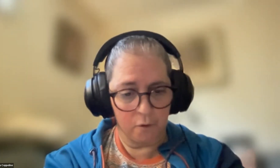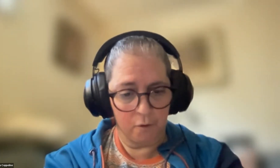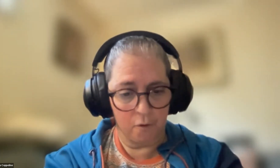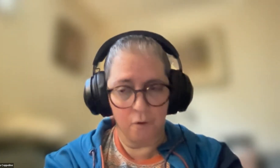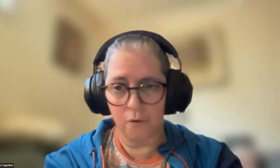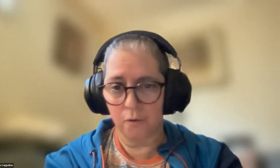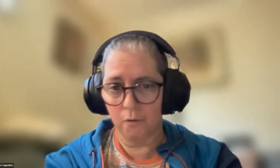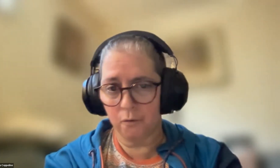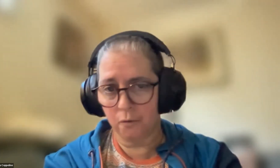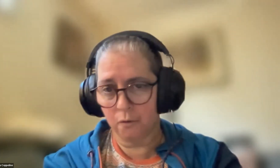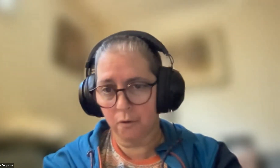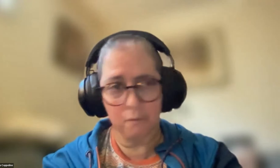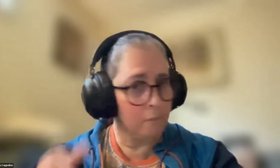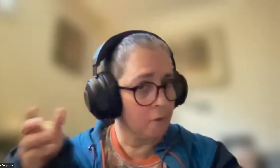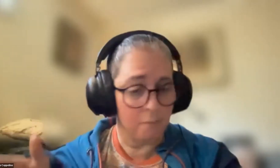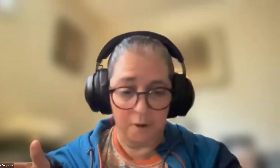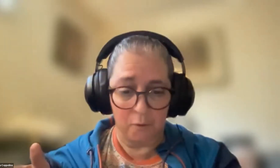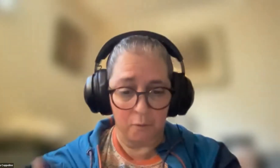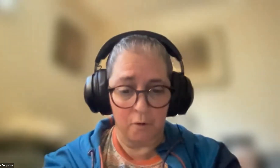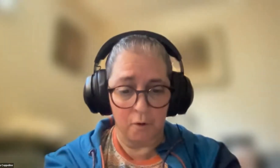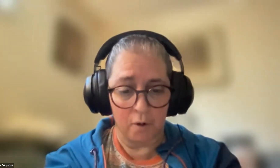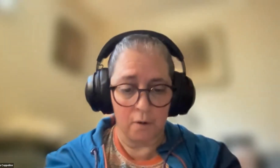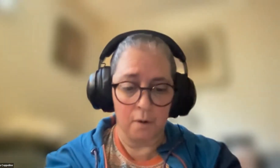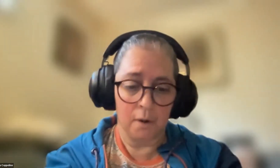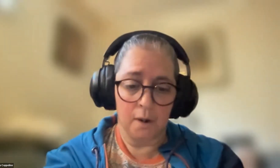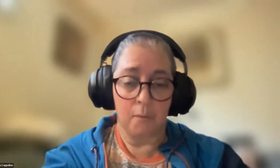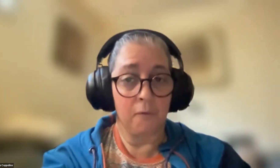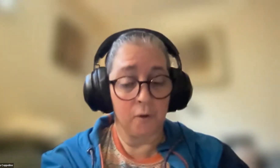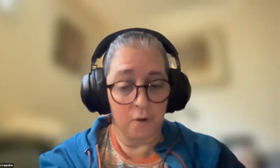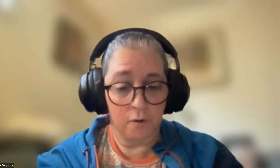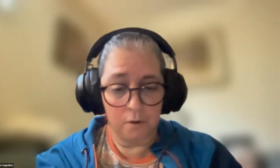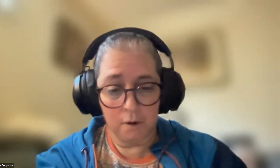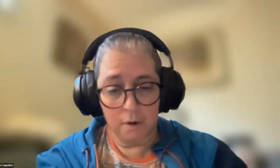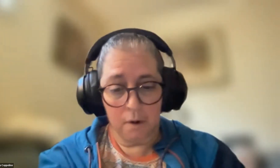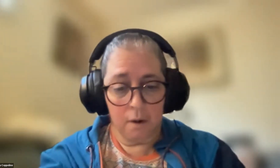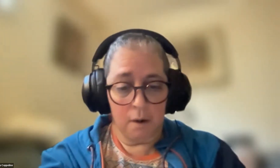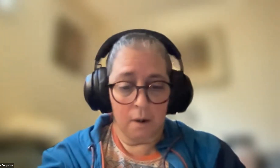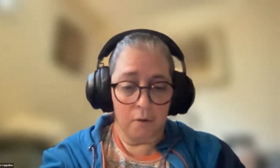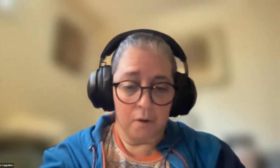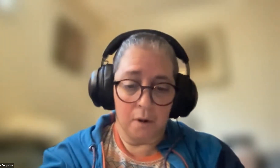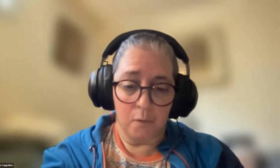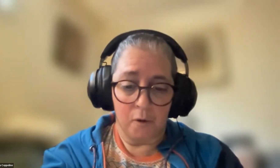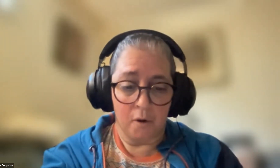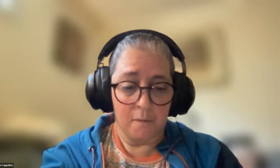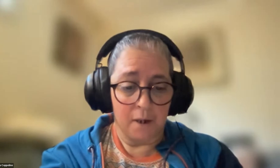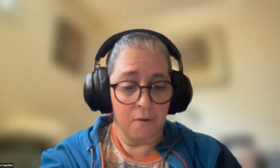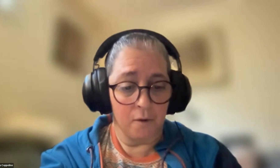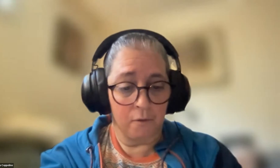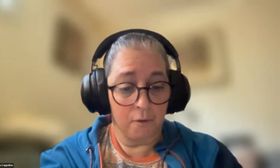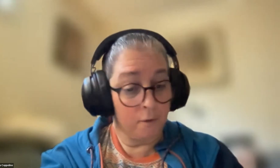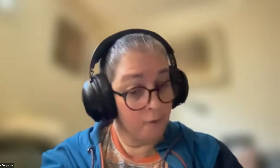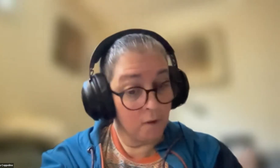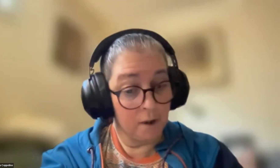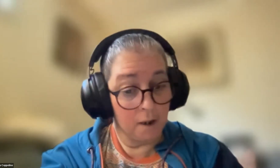I want to introduce you to a question. Most people would know, but if you don't, a question is the Program Manager